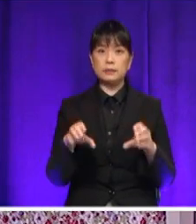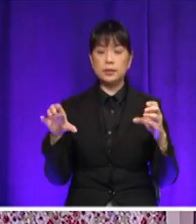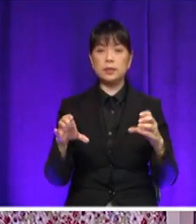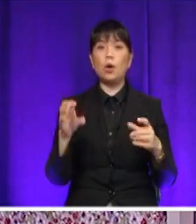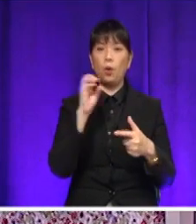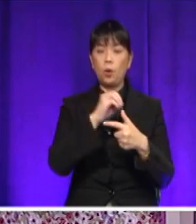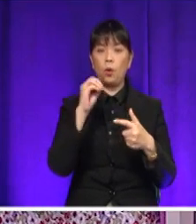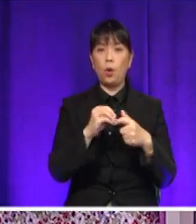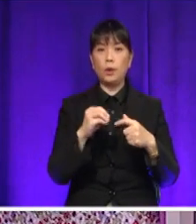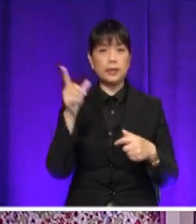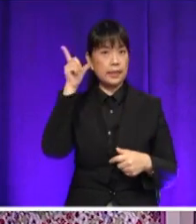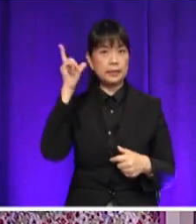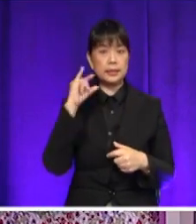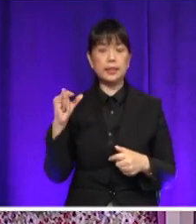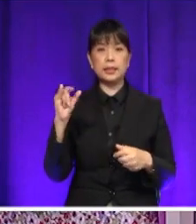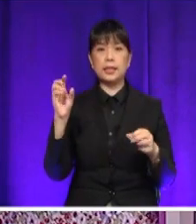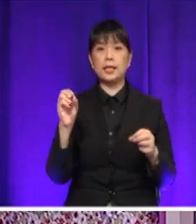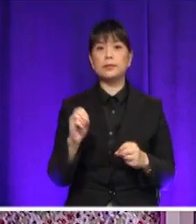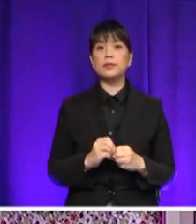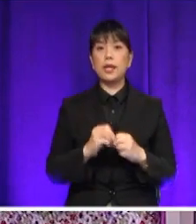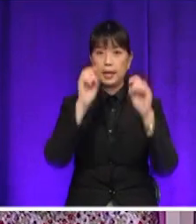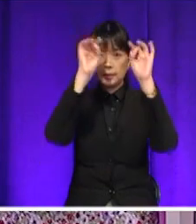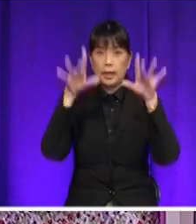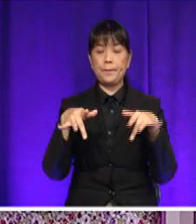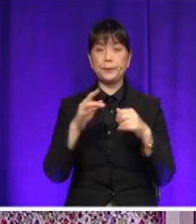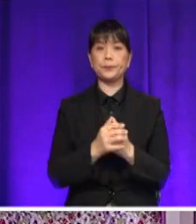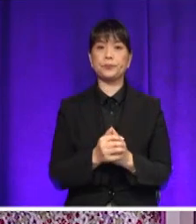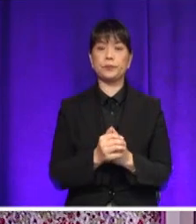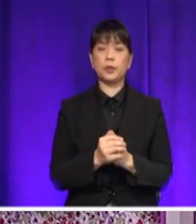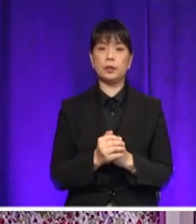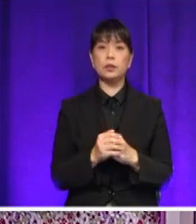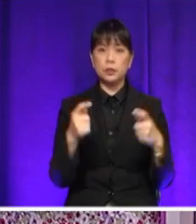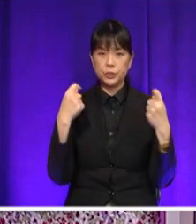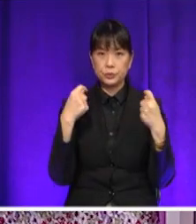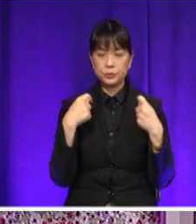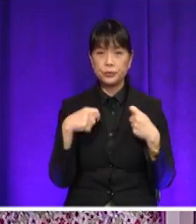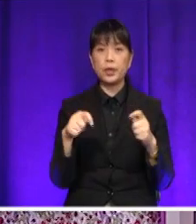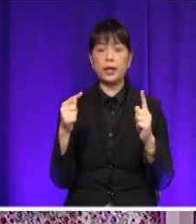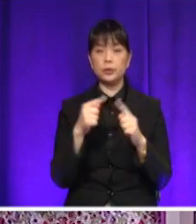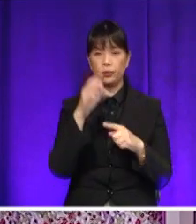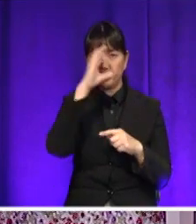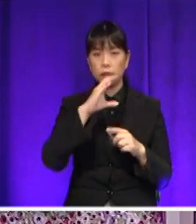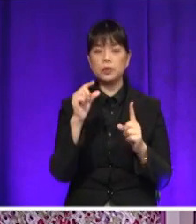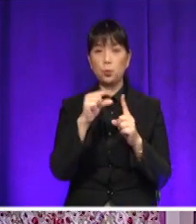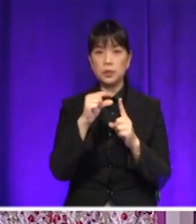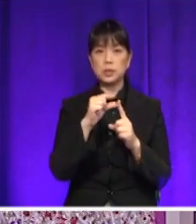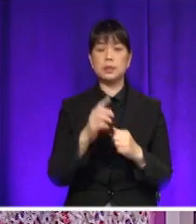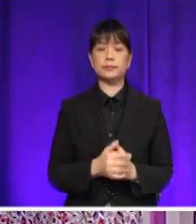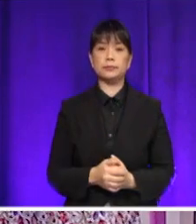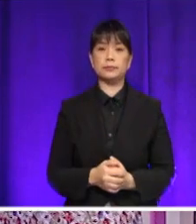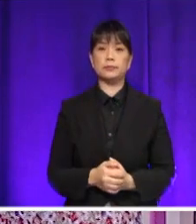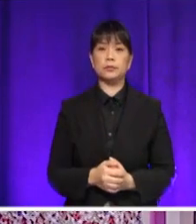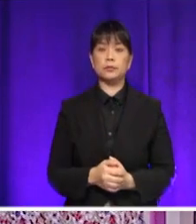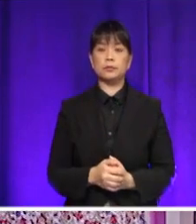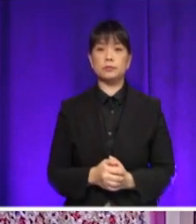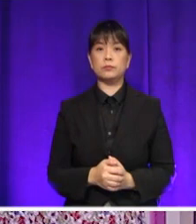put yourself in the position or the situation of the roles given. Try to figure out the words that are related. Okay, wonderful. Great